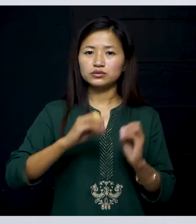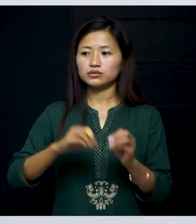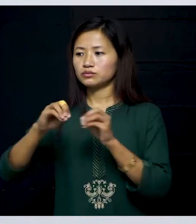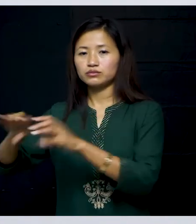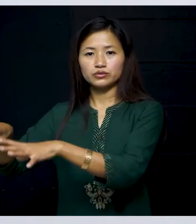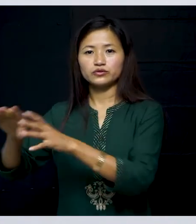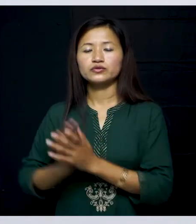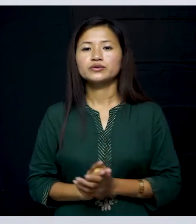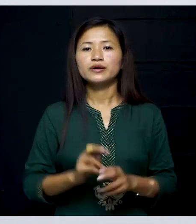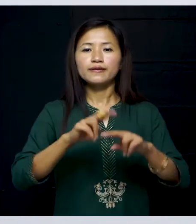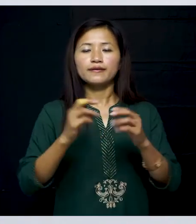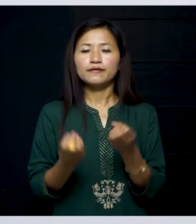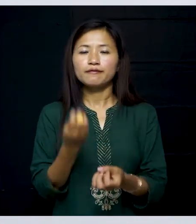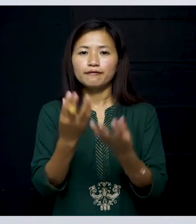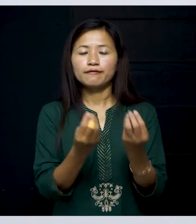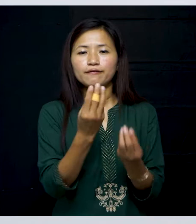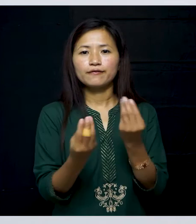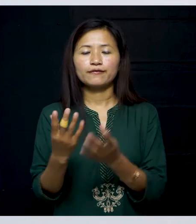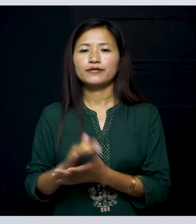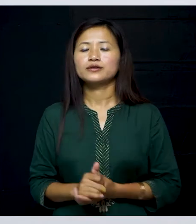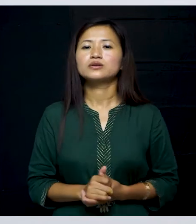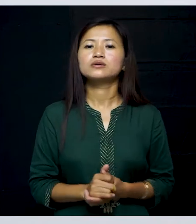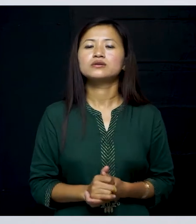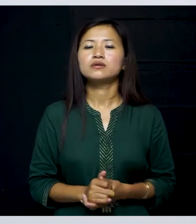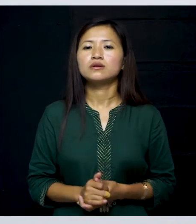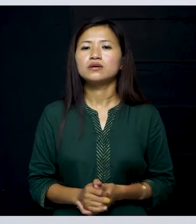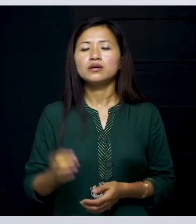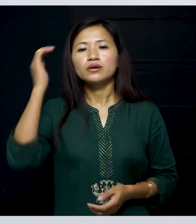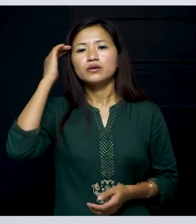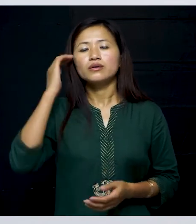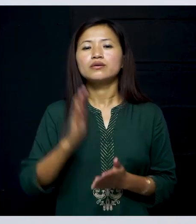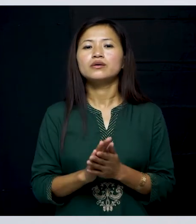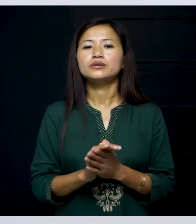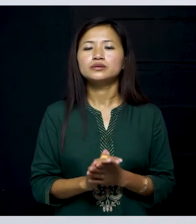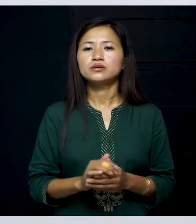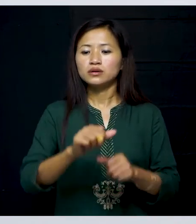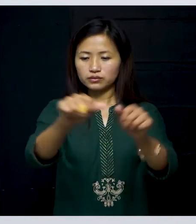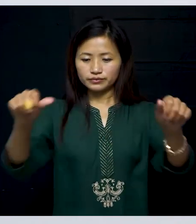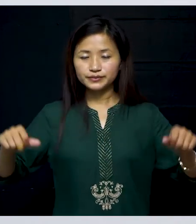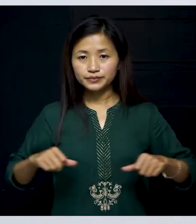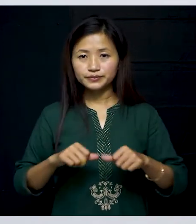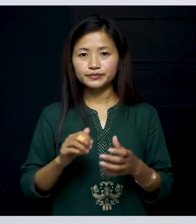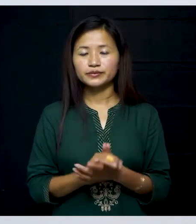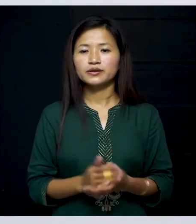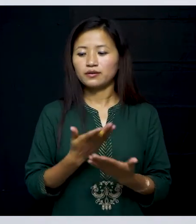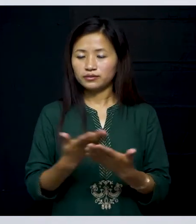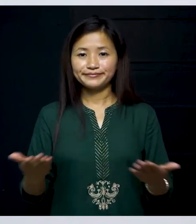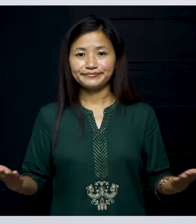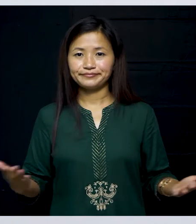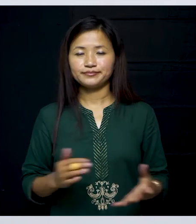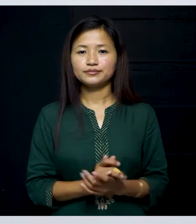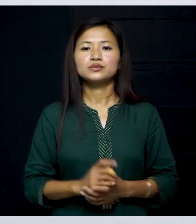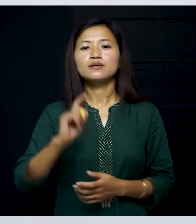a matchstick can be blown off by blowing cold air around that area. And so these are the things.